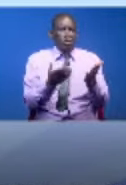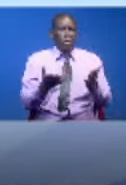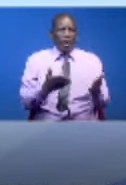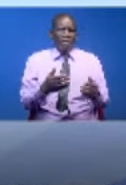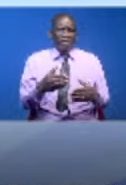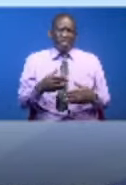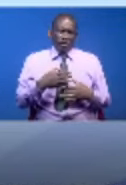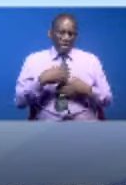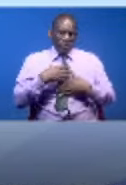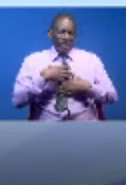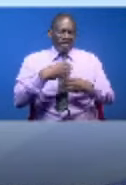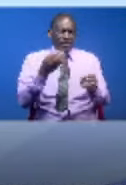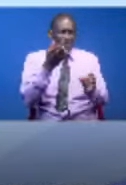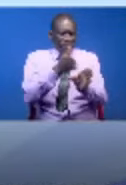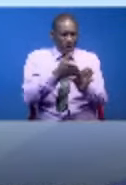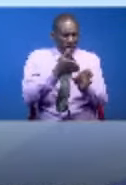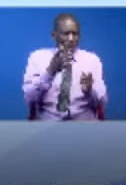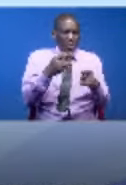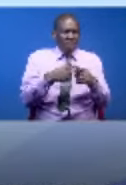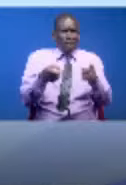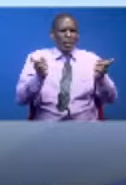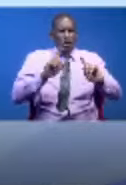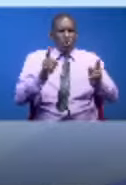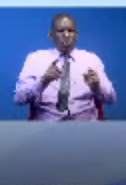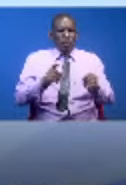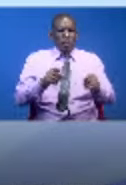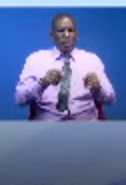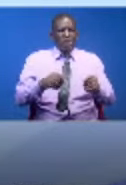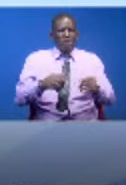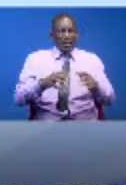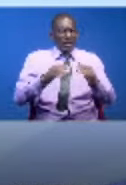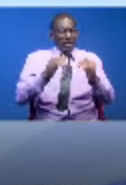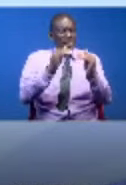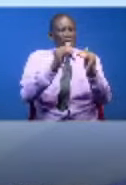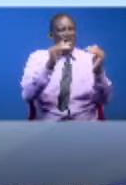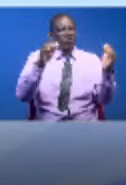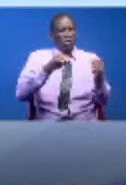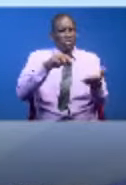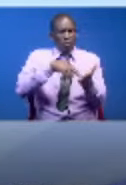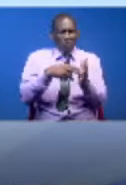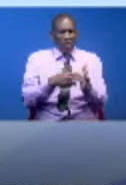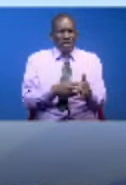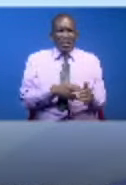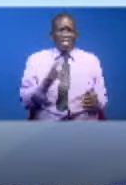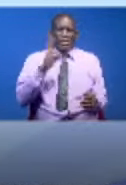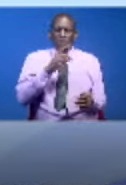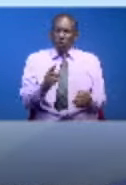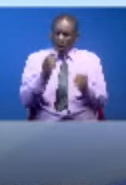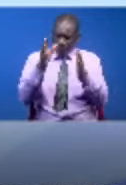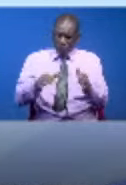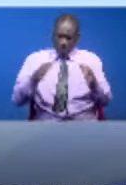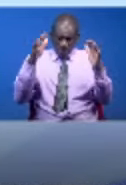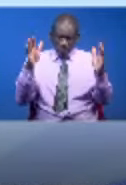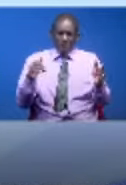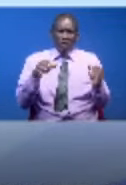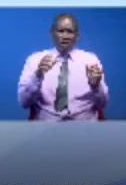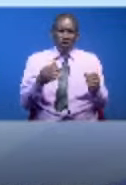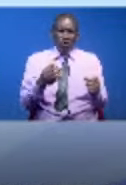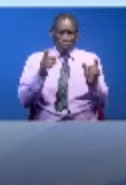interested participants, but not at the scale of the project, because the risk from one person is a little bit too large, then we have to come into